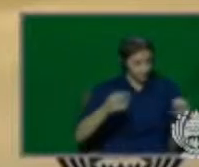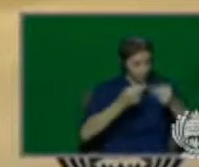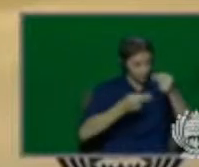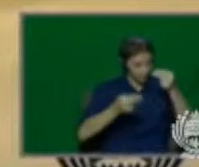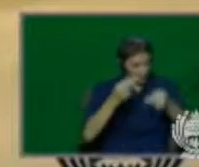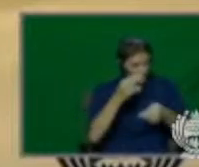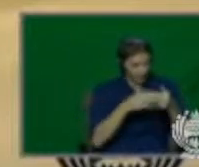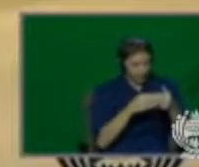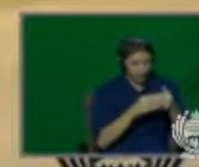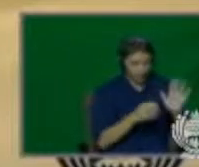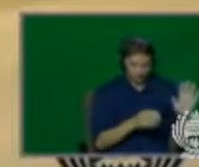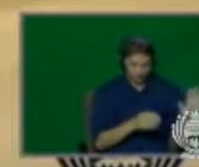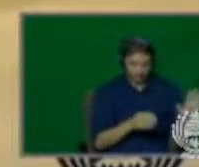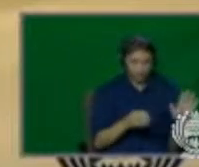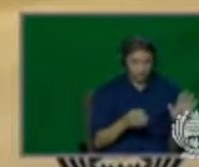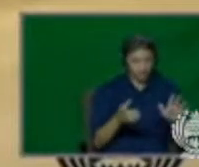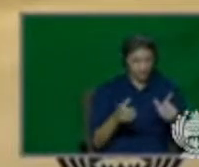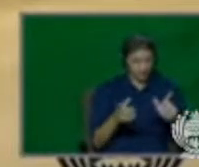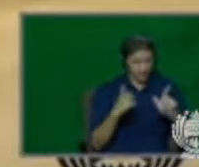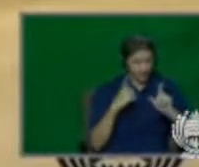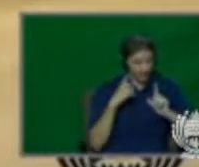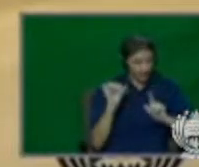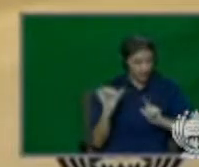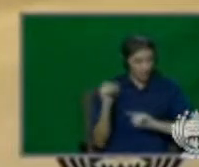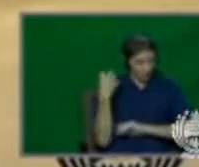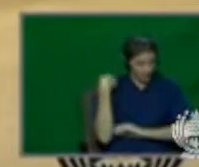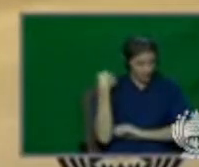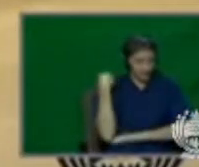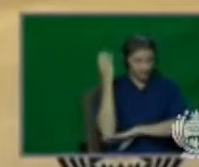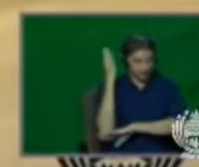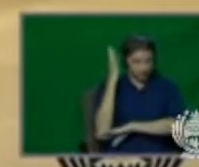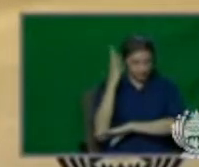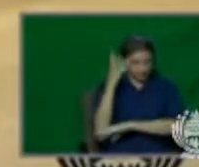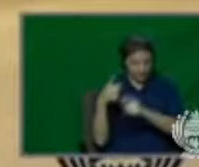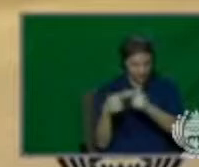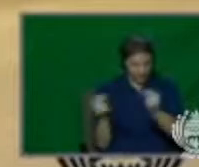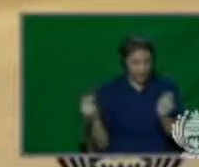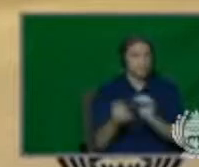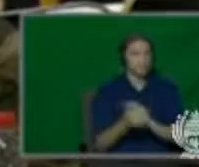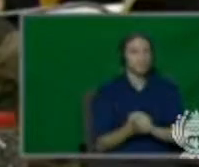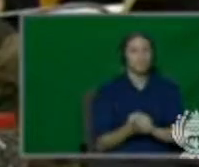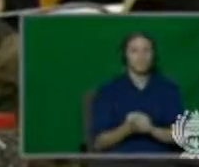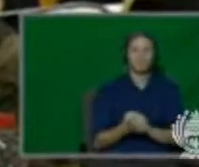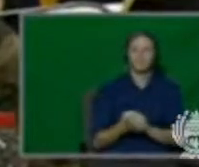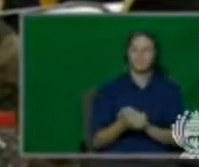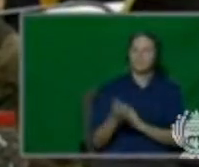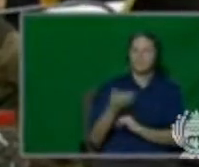Let's allow the minister to finish his presentation. Madam Speaker,